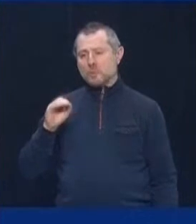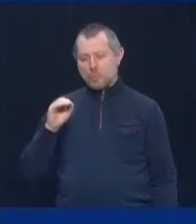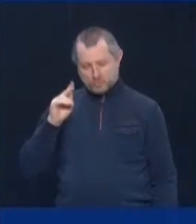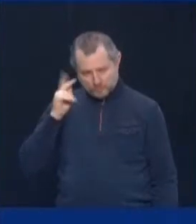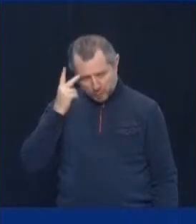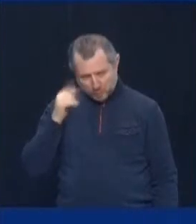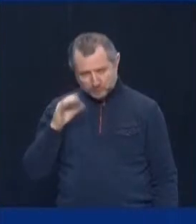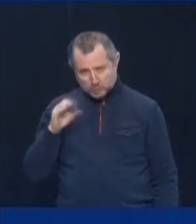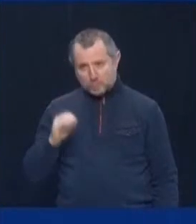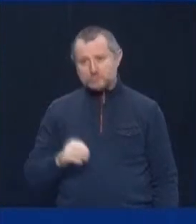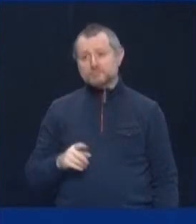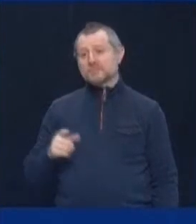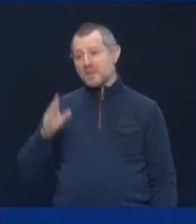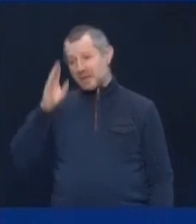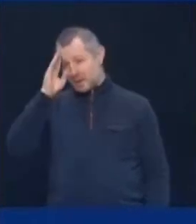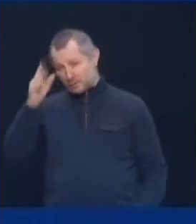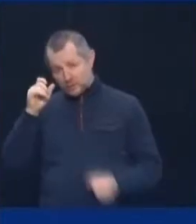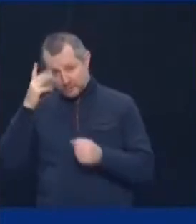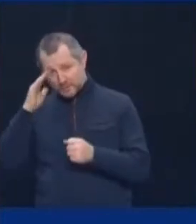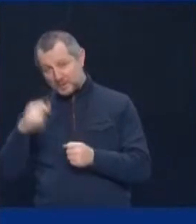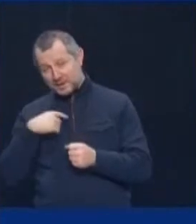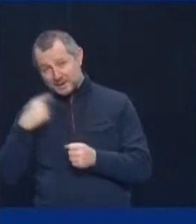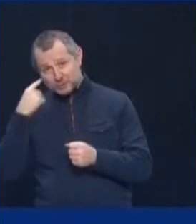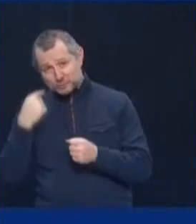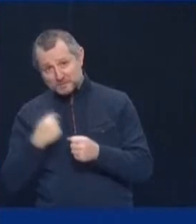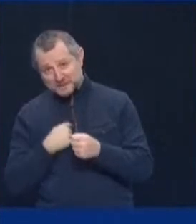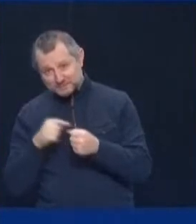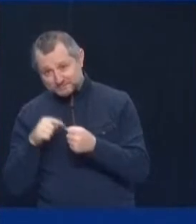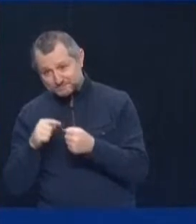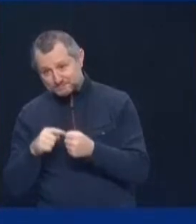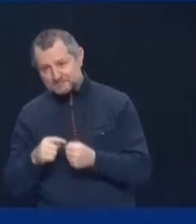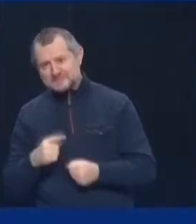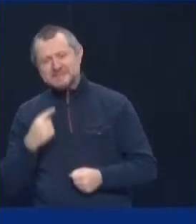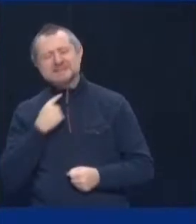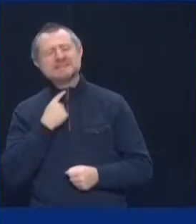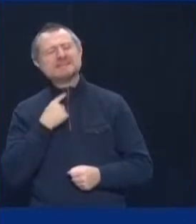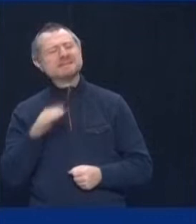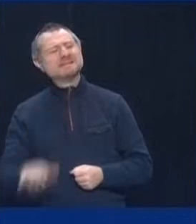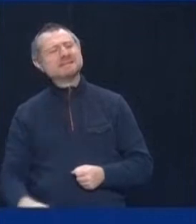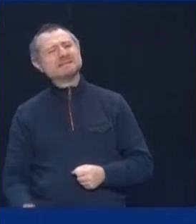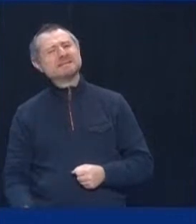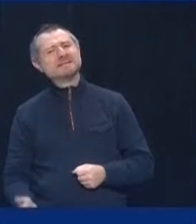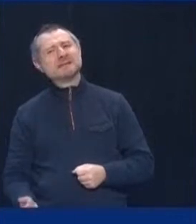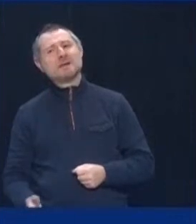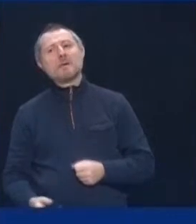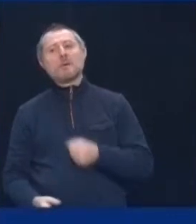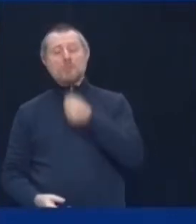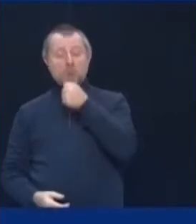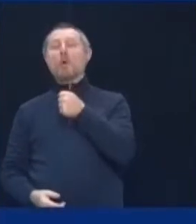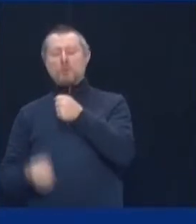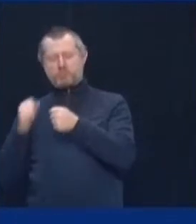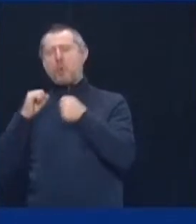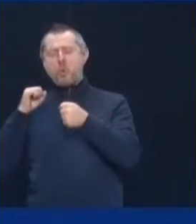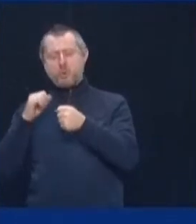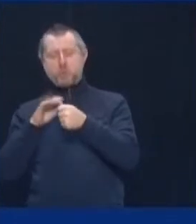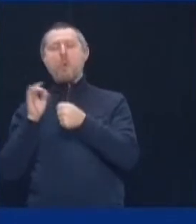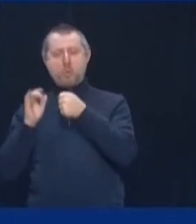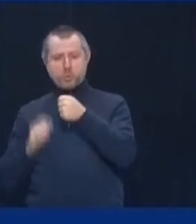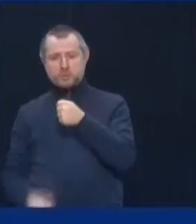Hi, Governor. Can you hear me? Faintly, Michelle, if you could just speak Oh, up. okay. I'll speak up a